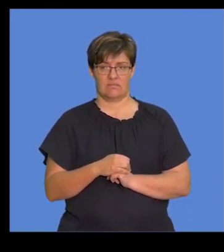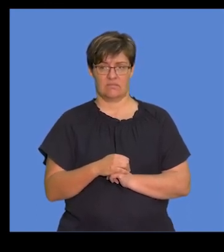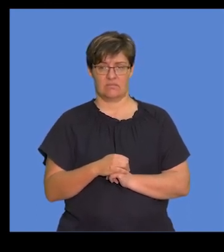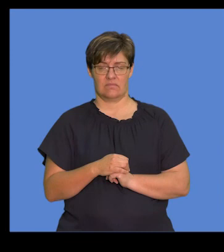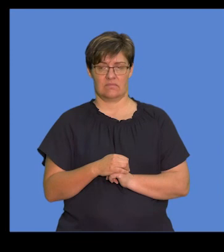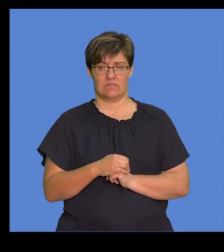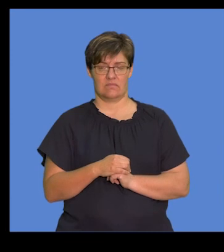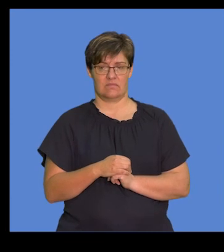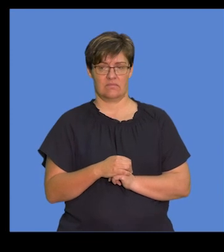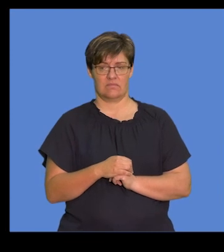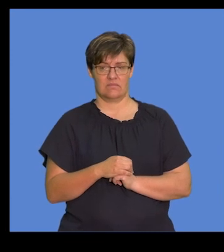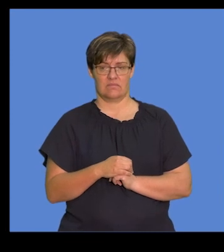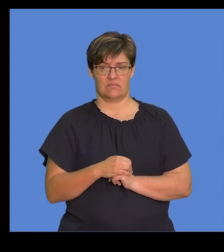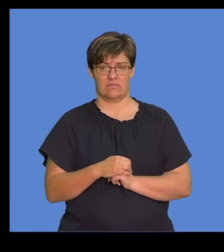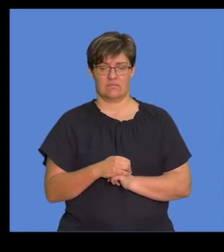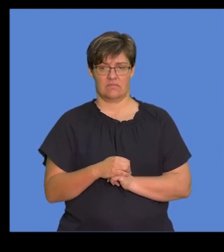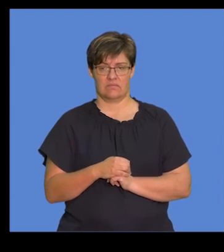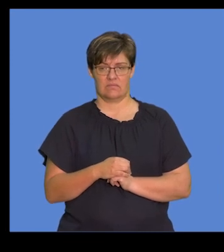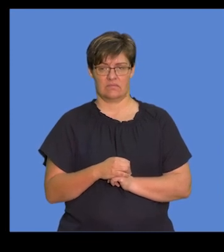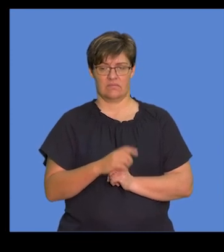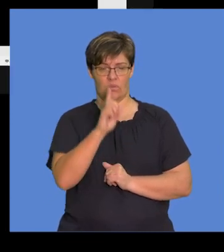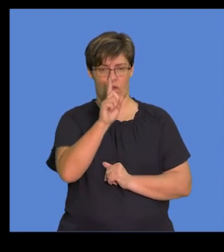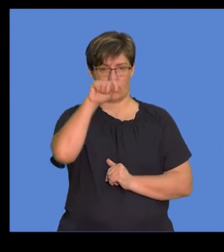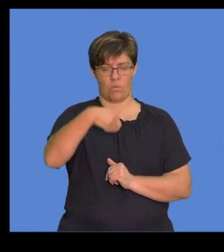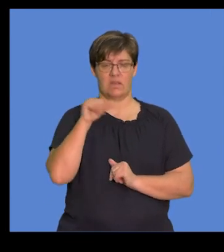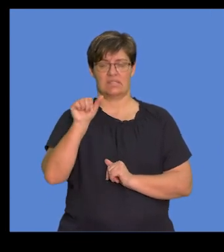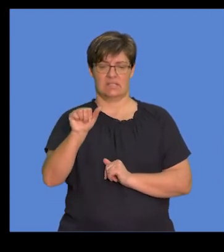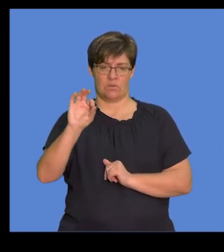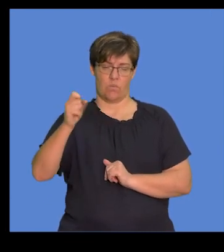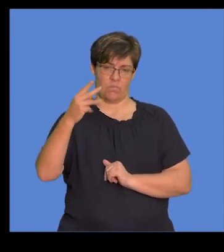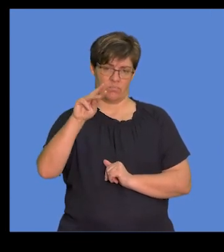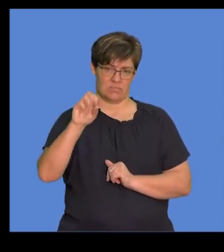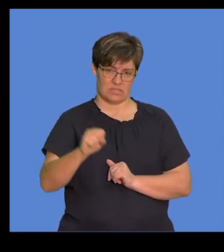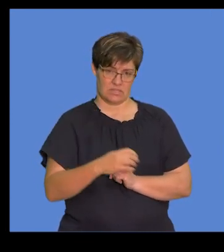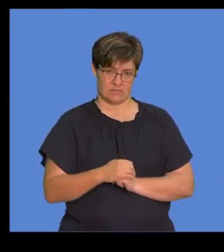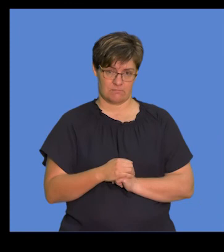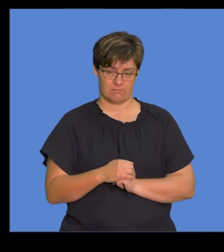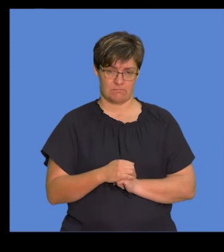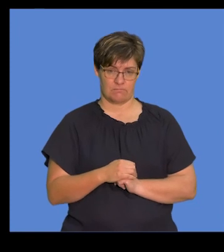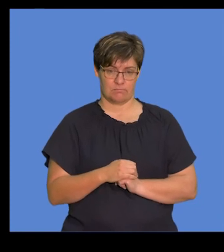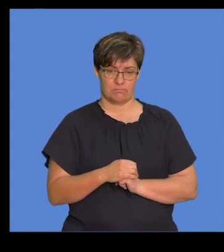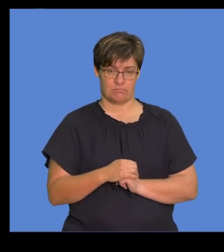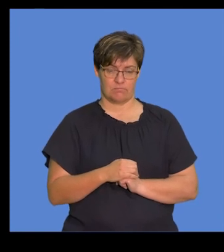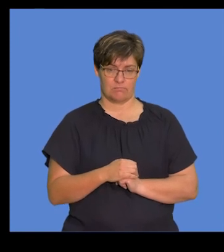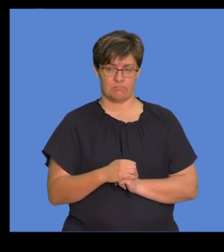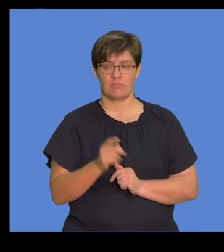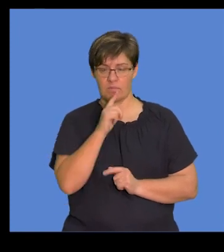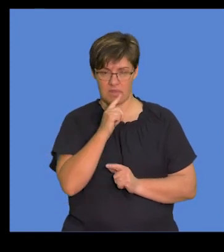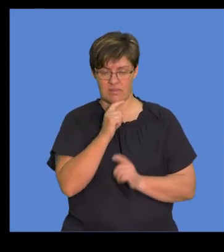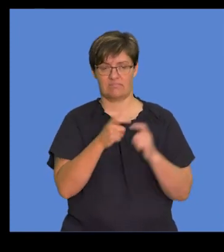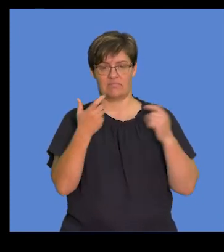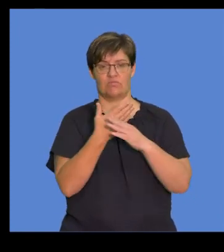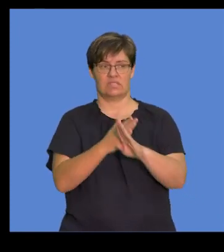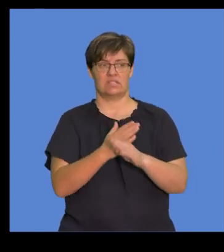is a resistance of just to confirm that, 1,6 ohms, right?